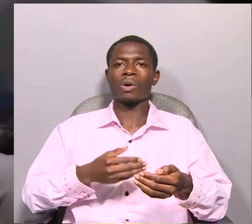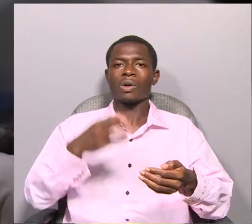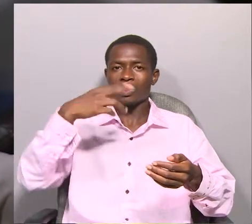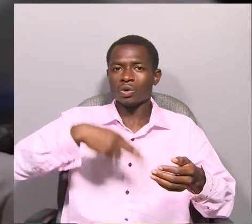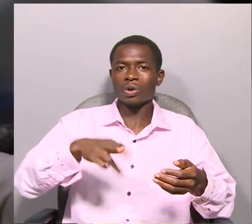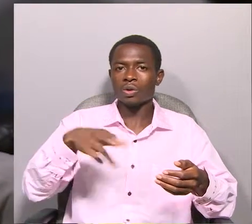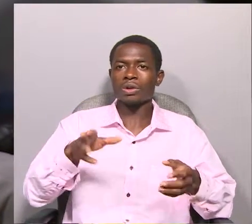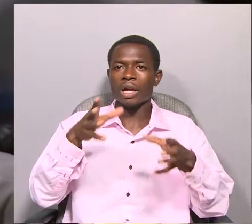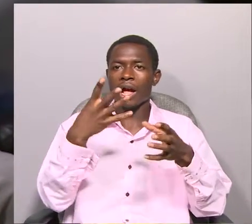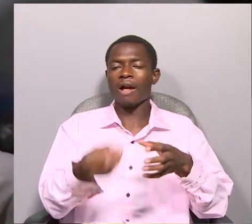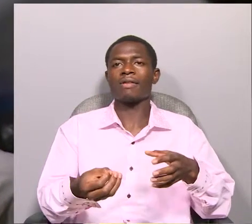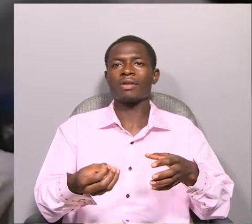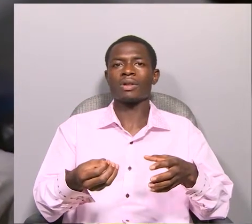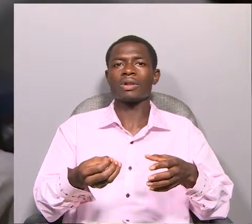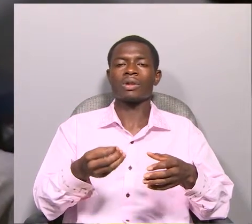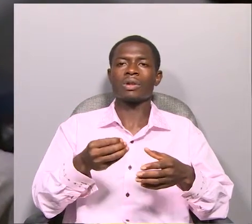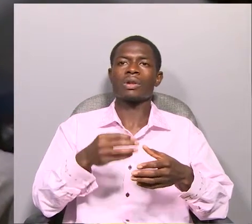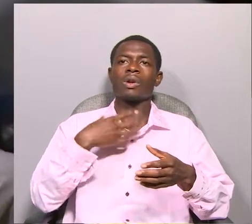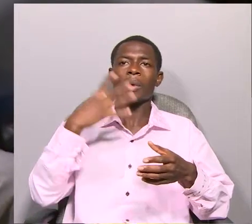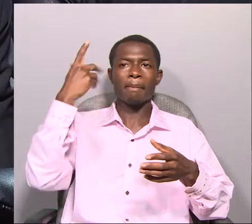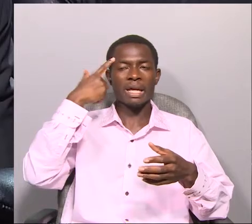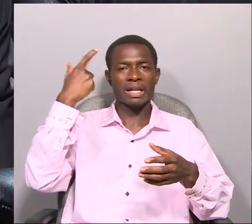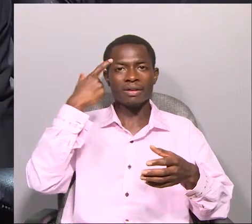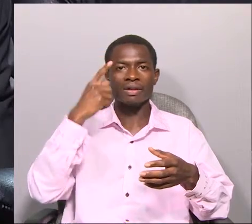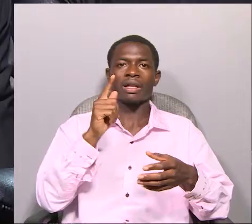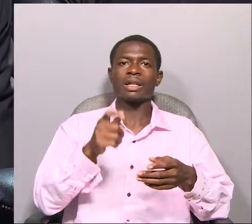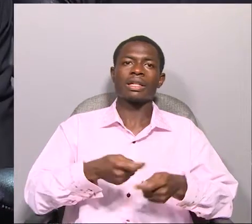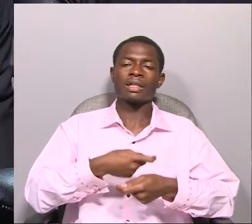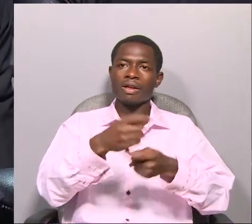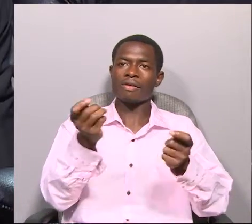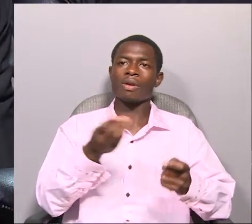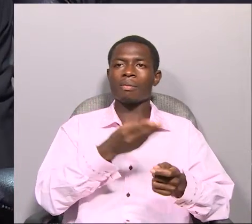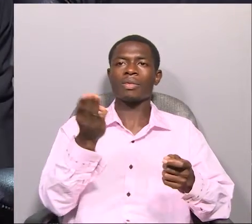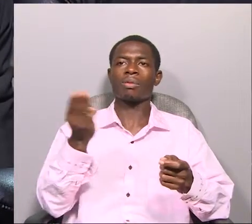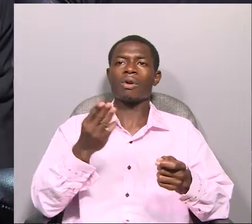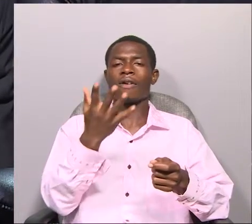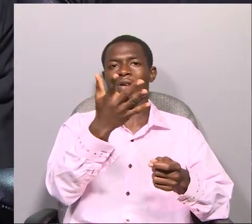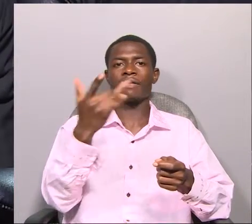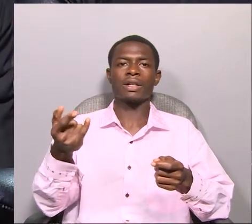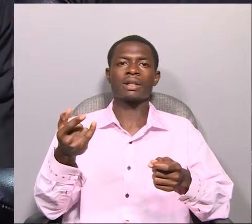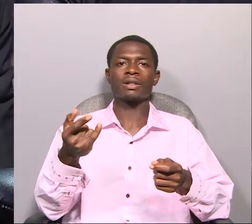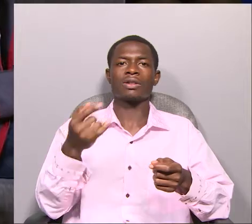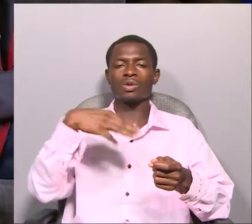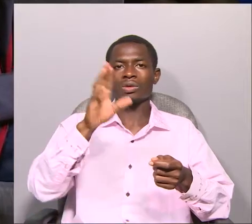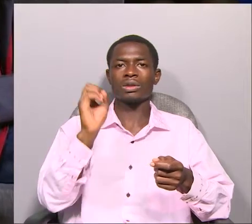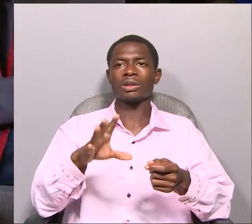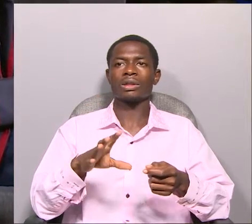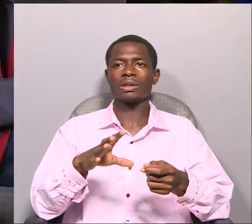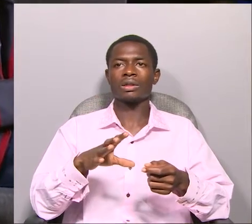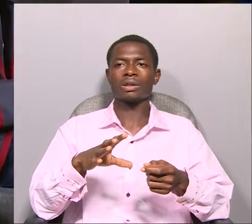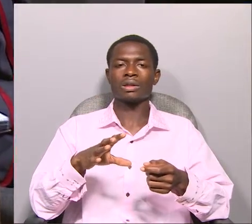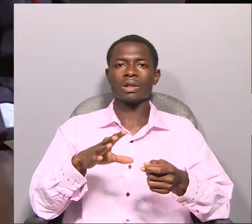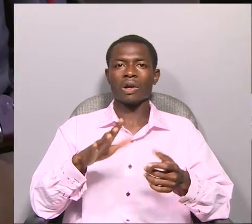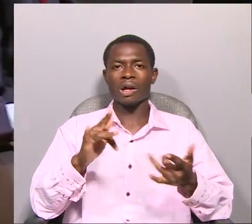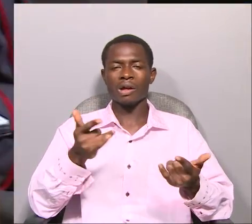due diligence, you know, taken before resources are just dished out. And